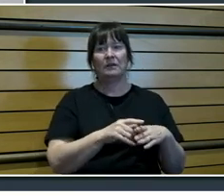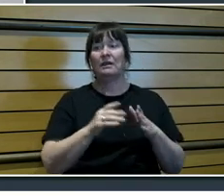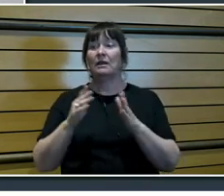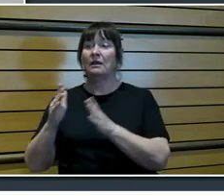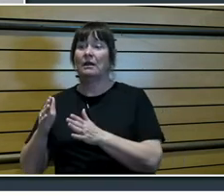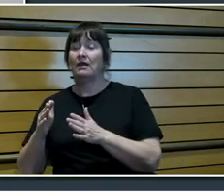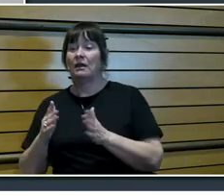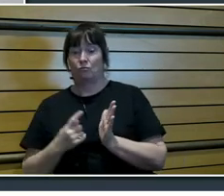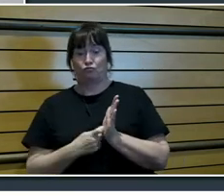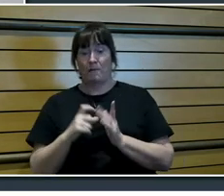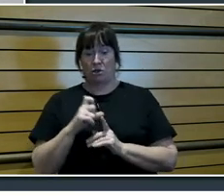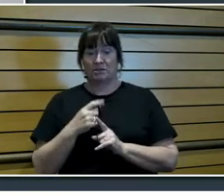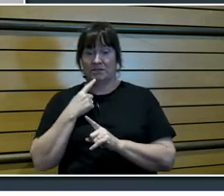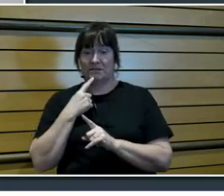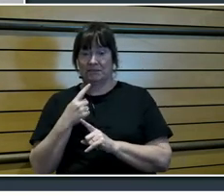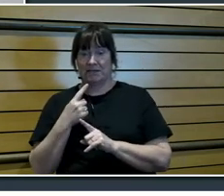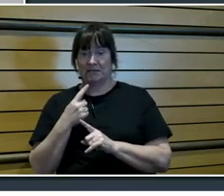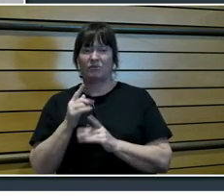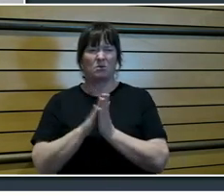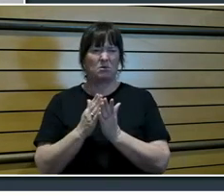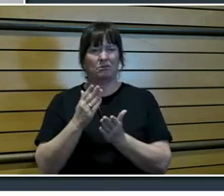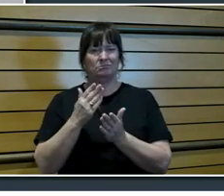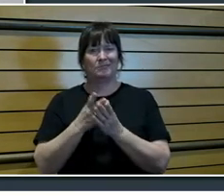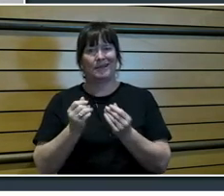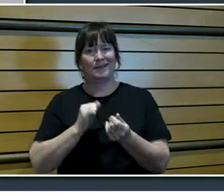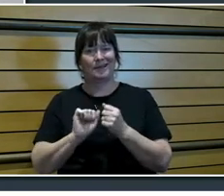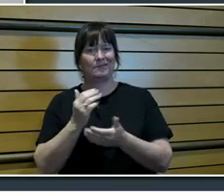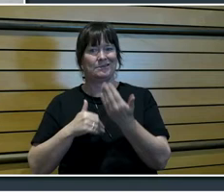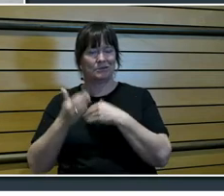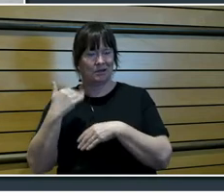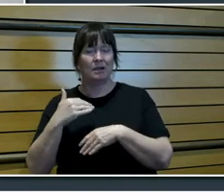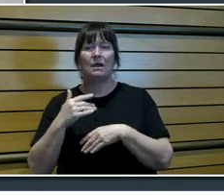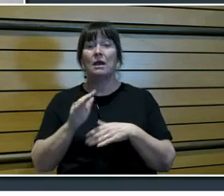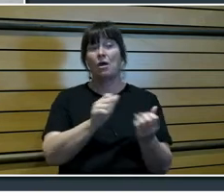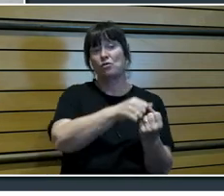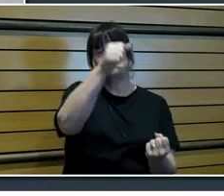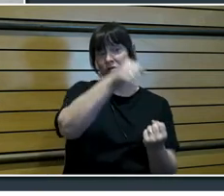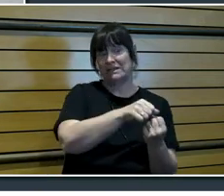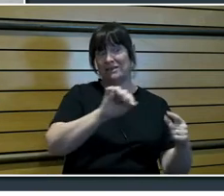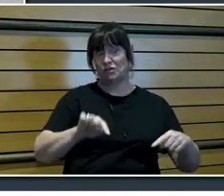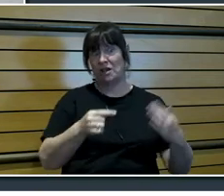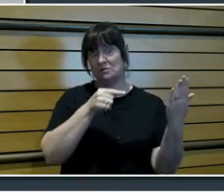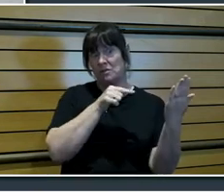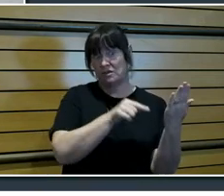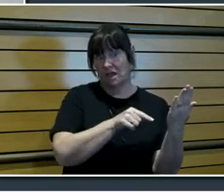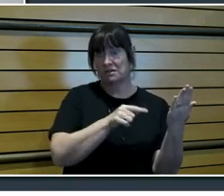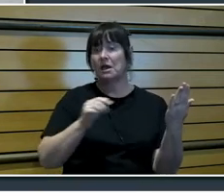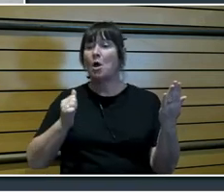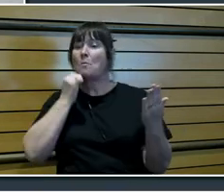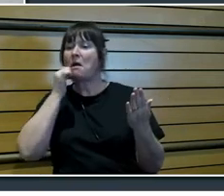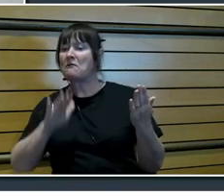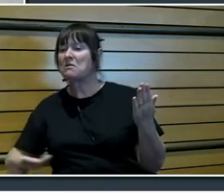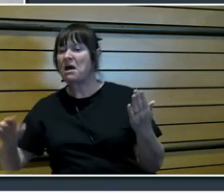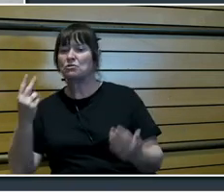Robert Considine, in Healing Our History, the challenge of the Treaty of Waitangi had Māori estimated at